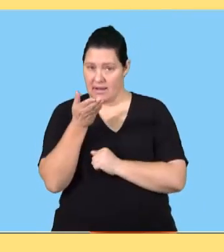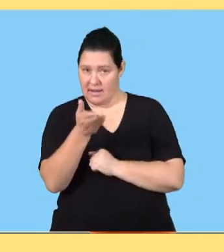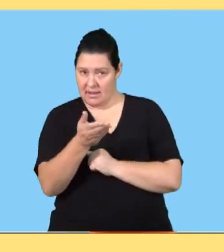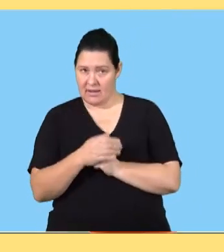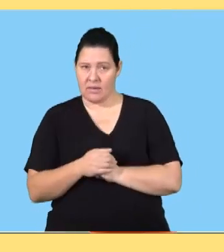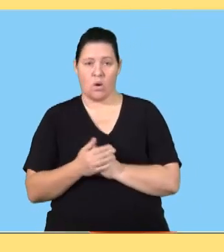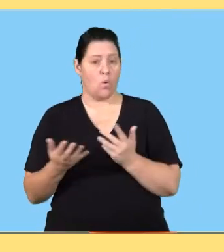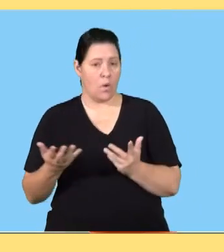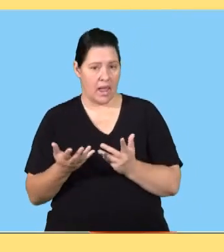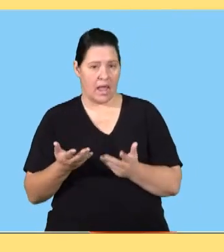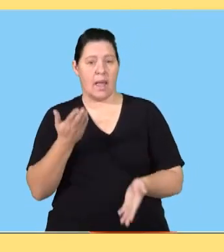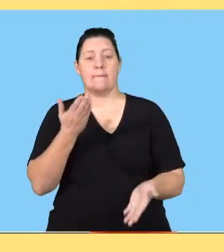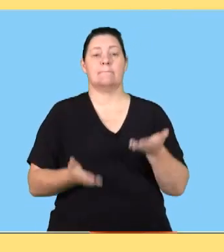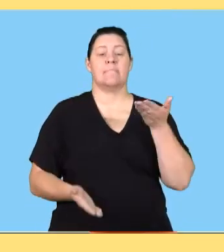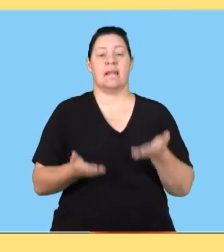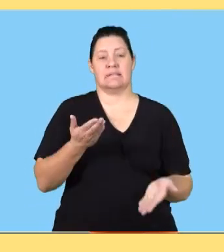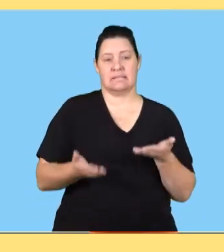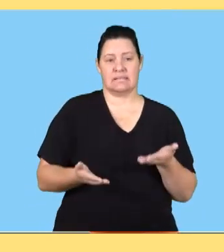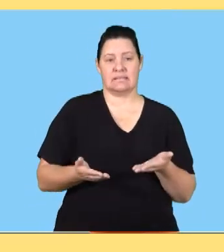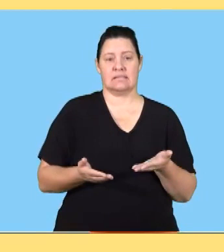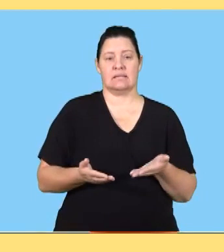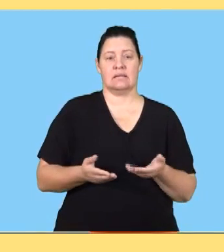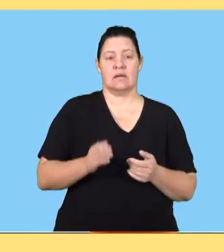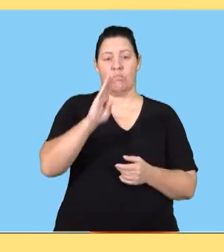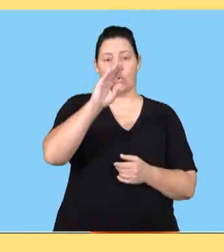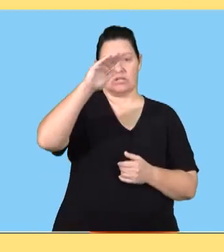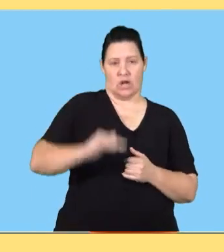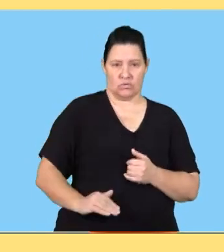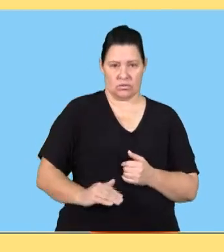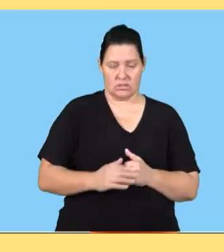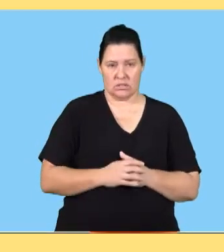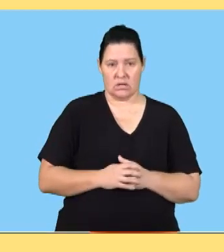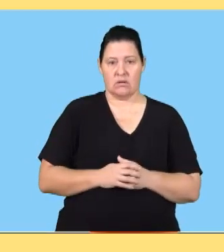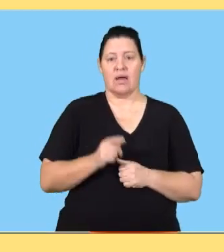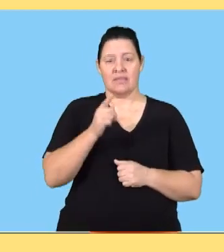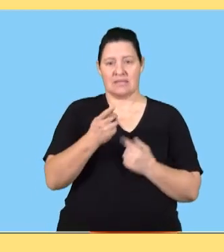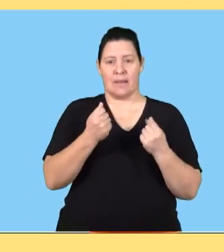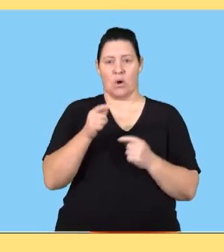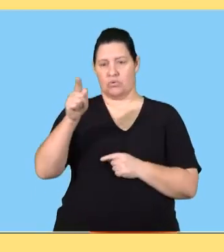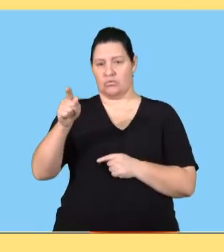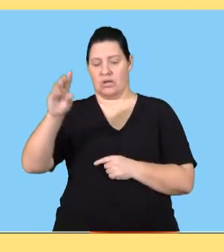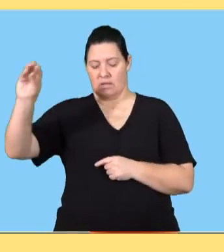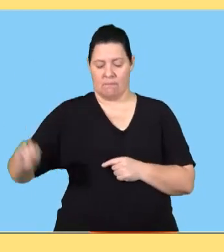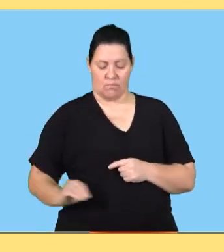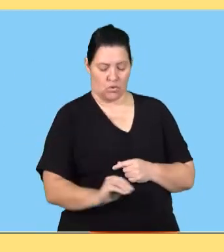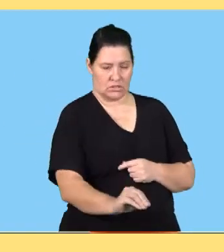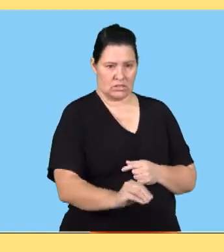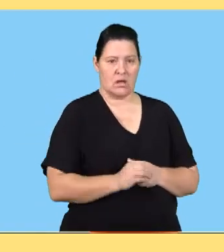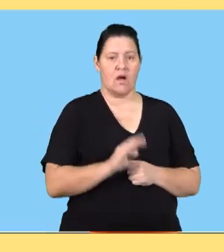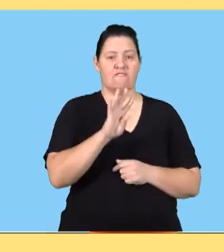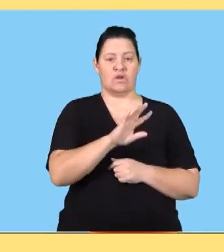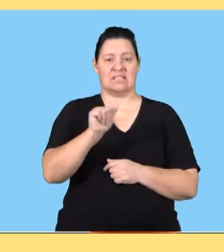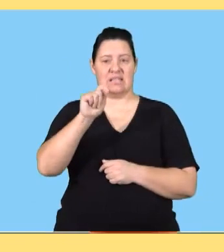here as balance brought down. Remember, I'm taking this amount down, which